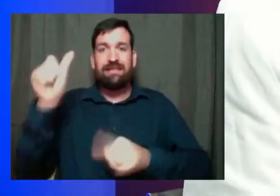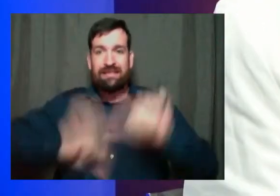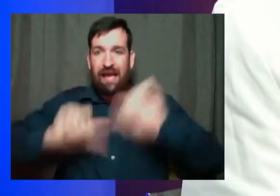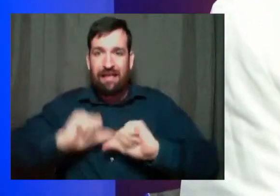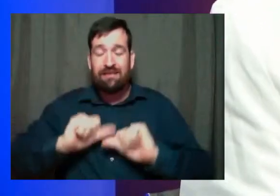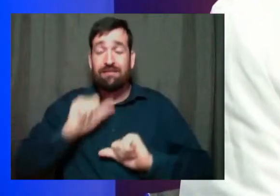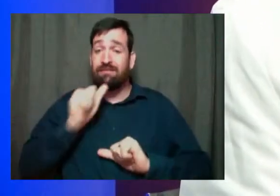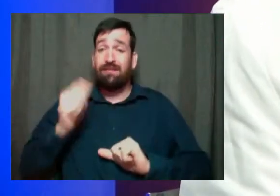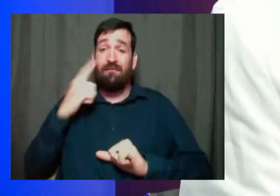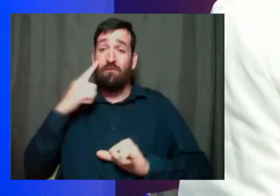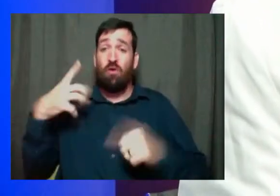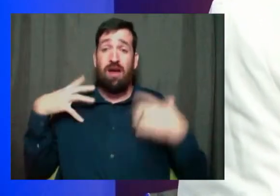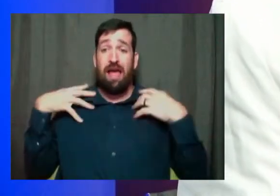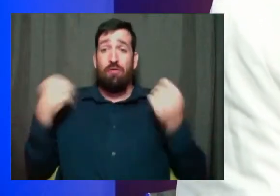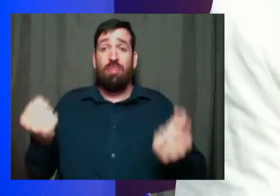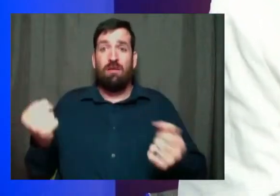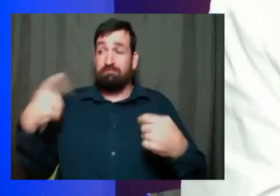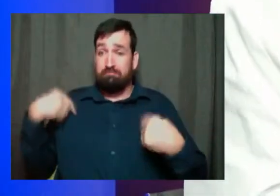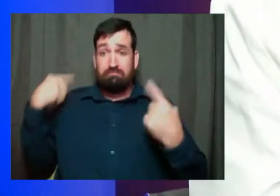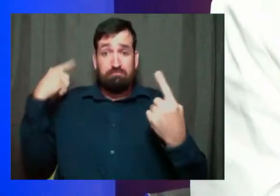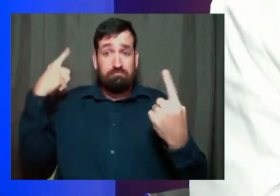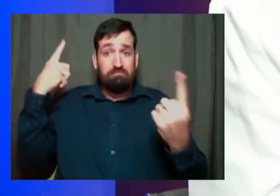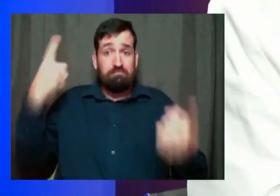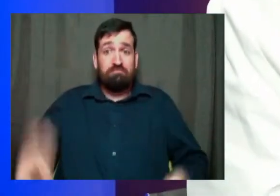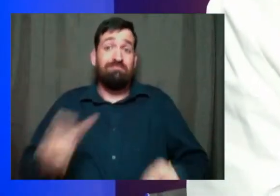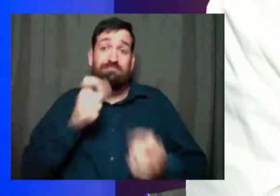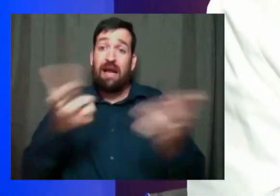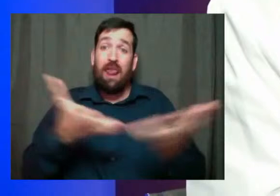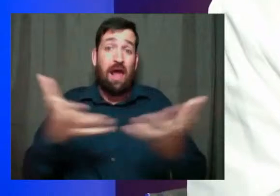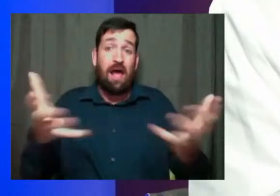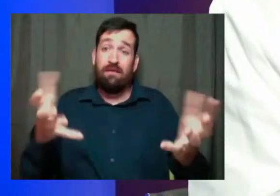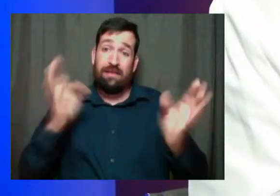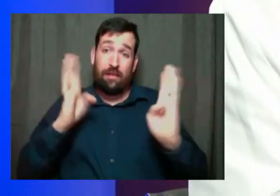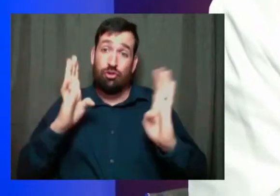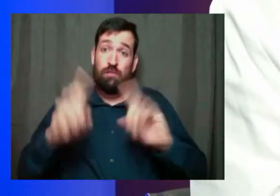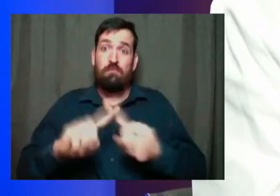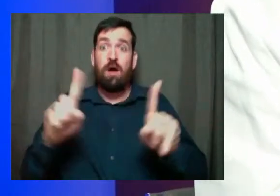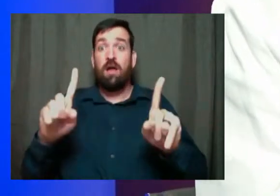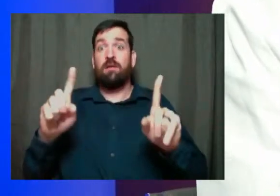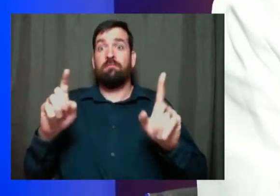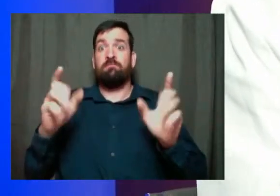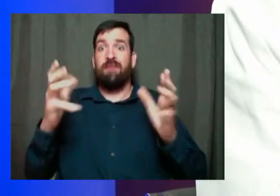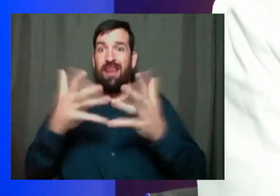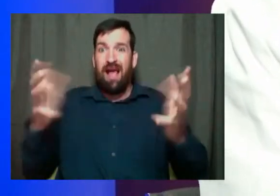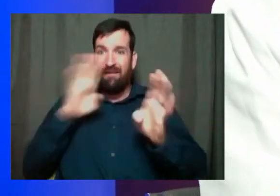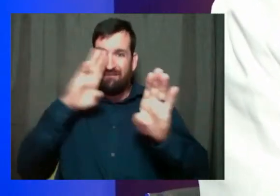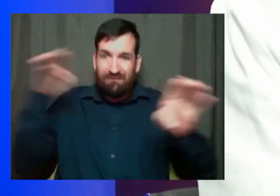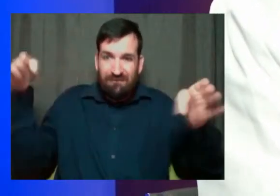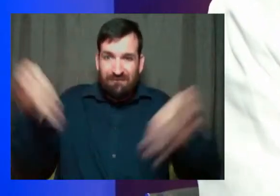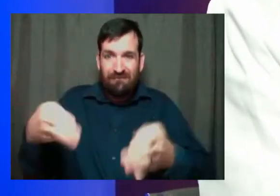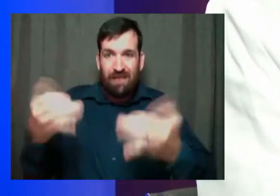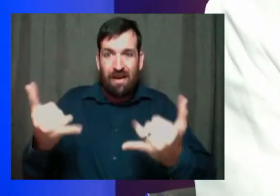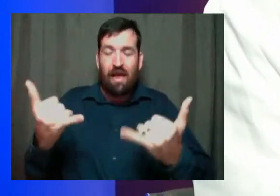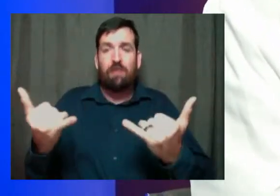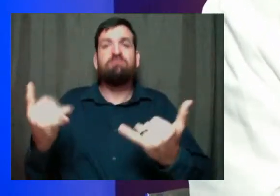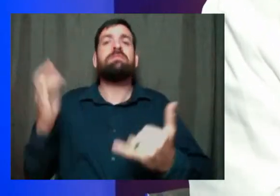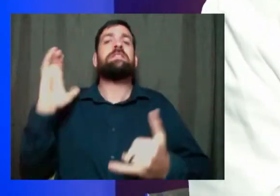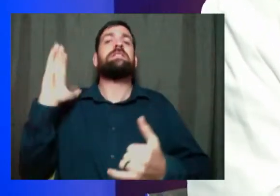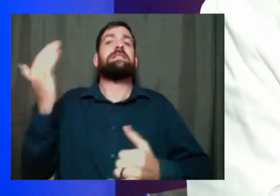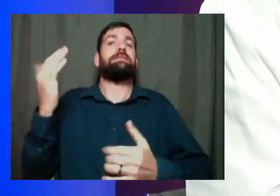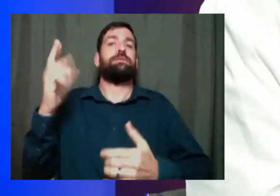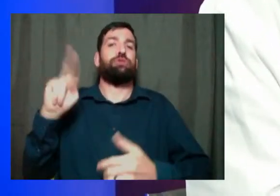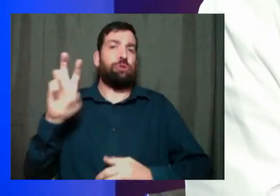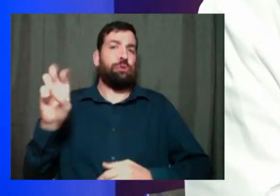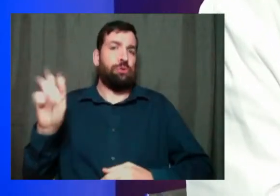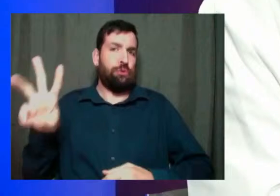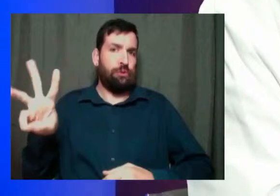lot of years without a lot of attention. But because of the frenzy, there's a lot more attention. So we should pay attention to it. We should know about